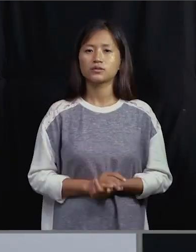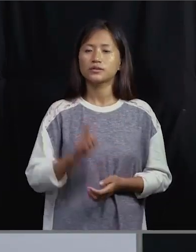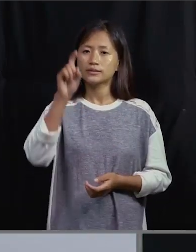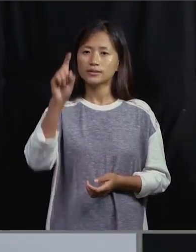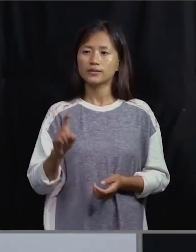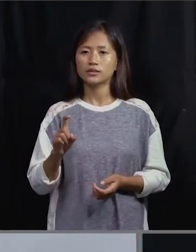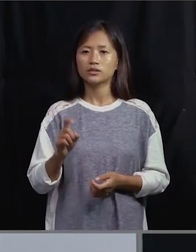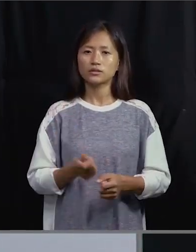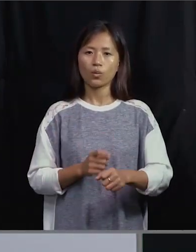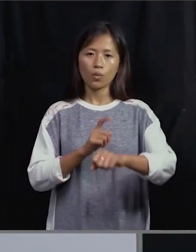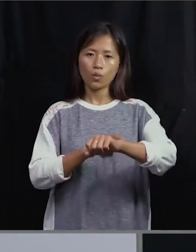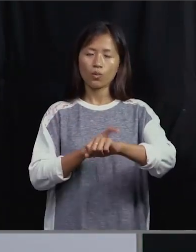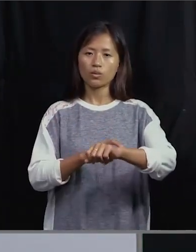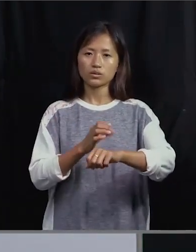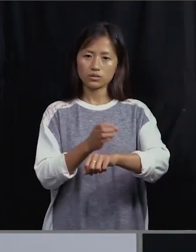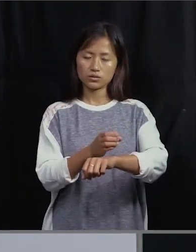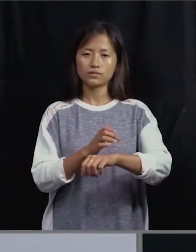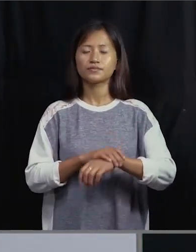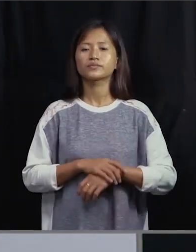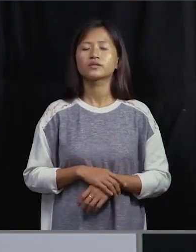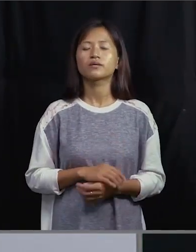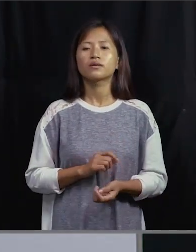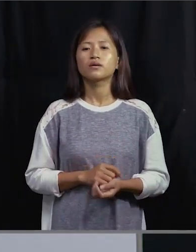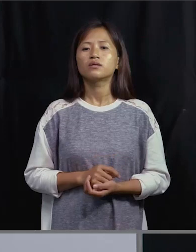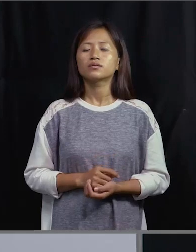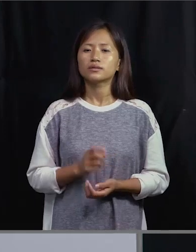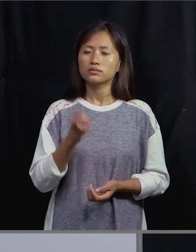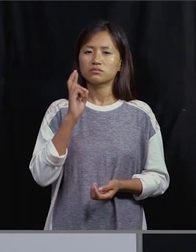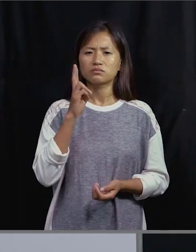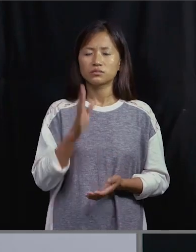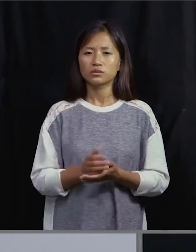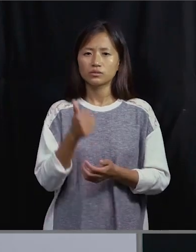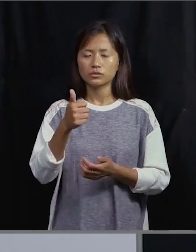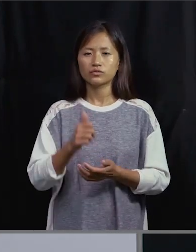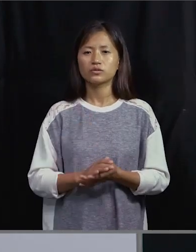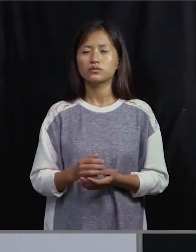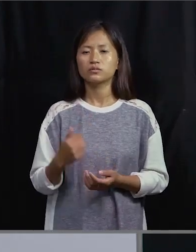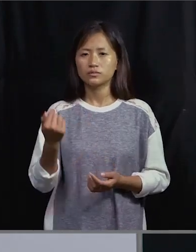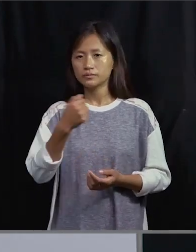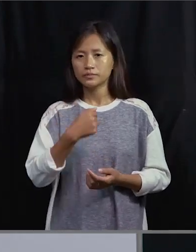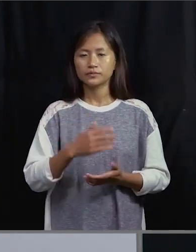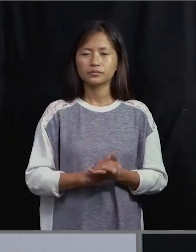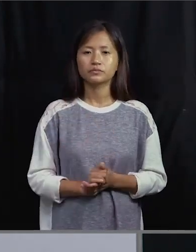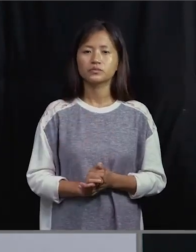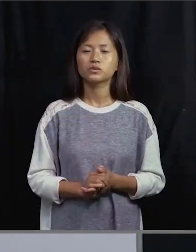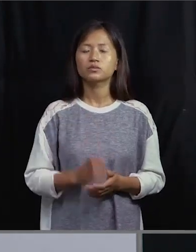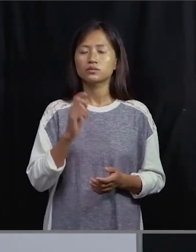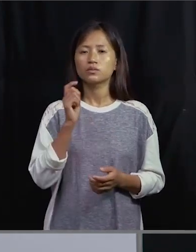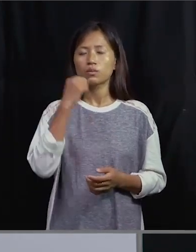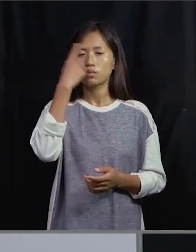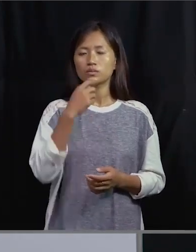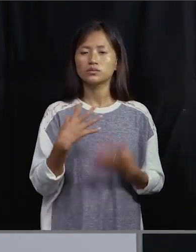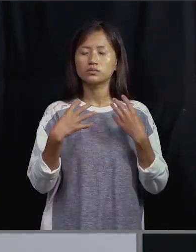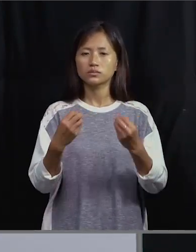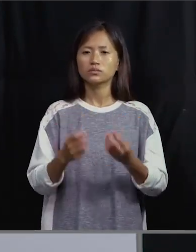need wristwatch, and therefore this is a normal good for me. But the one who works in a workshop, he does